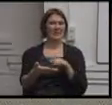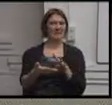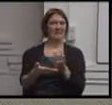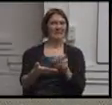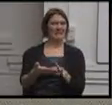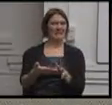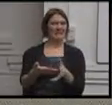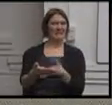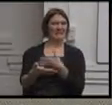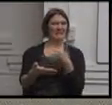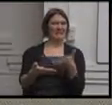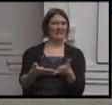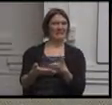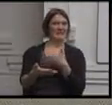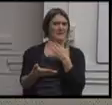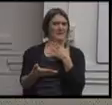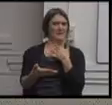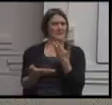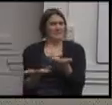formed idea.